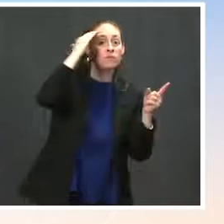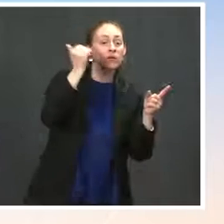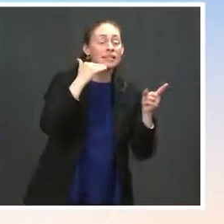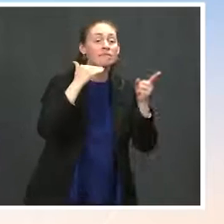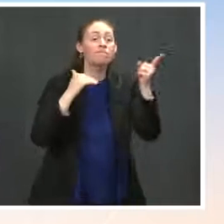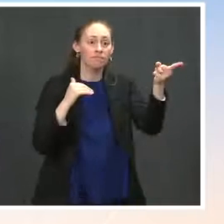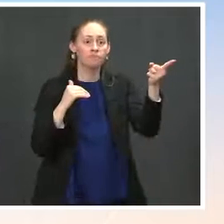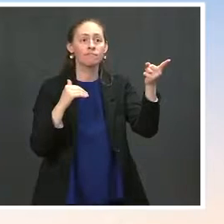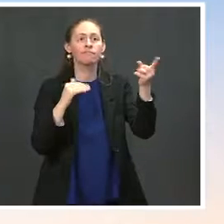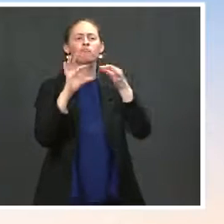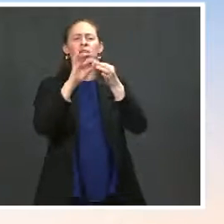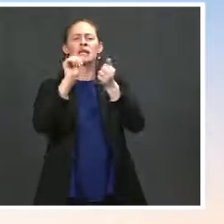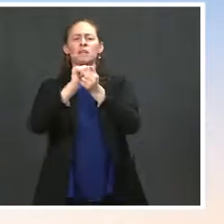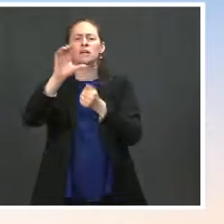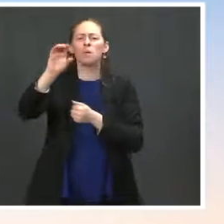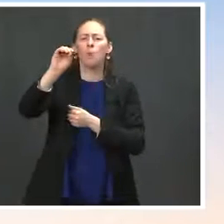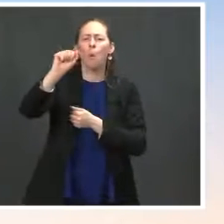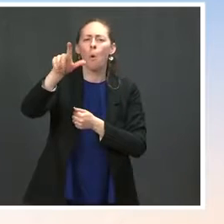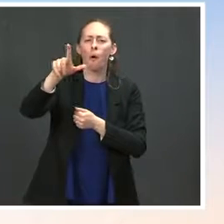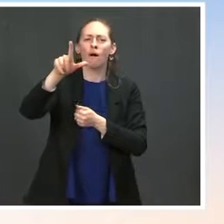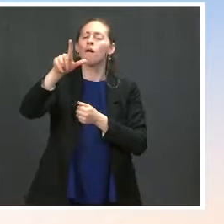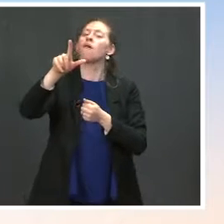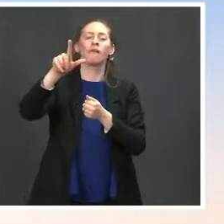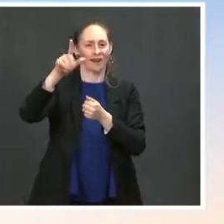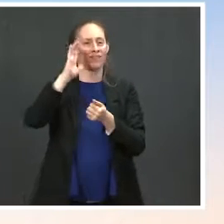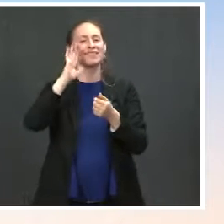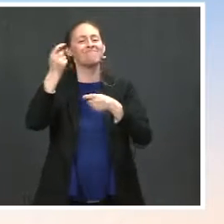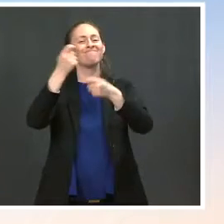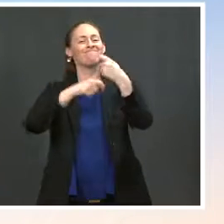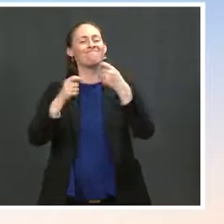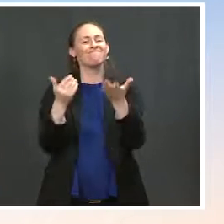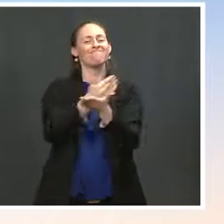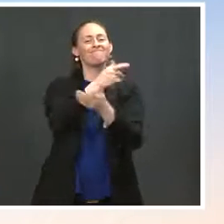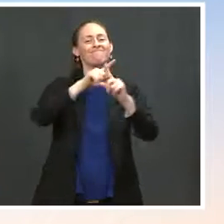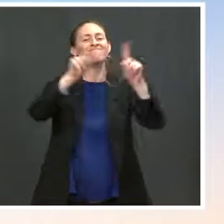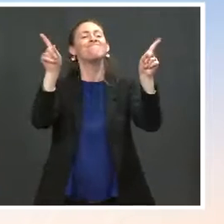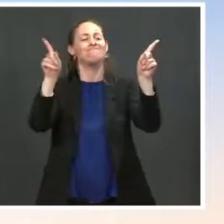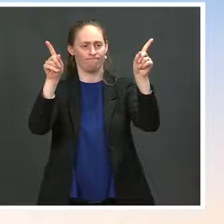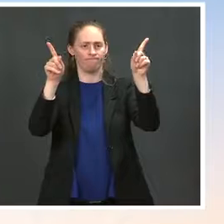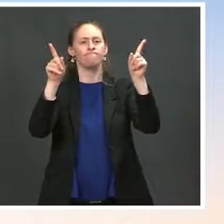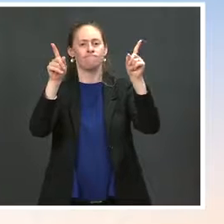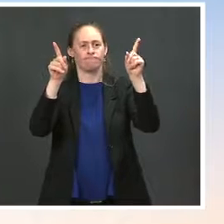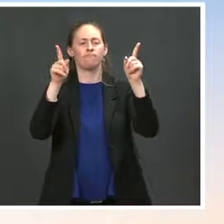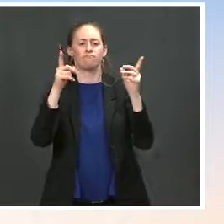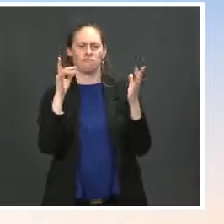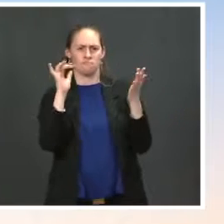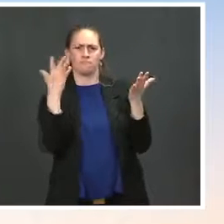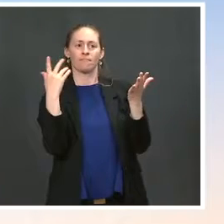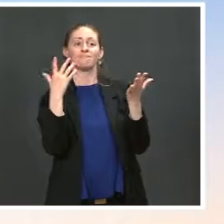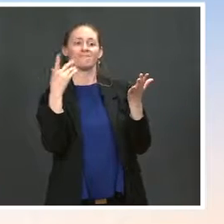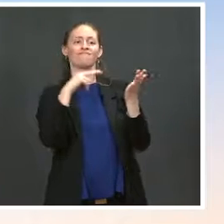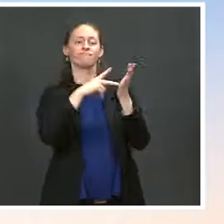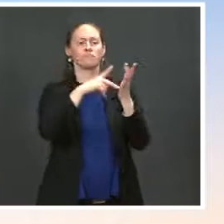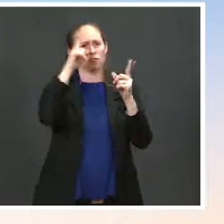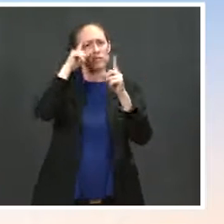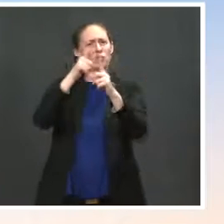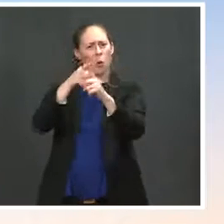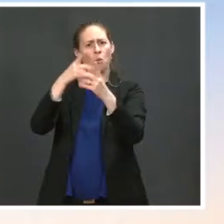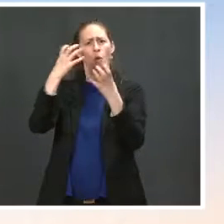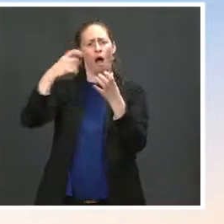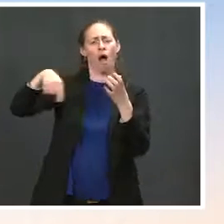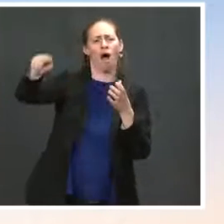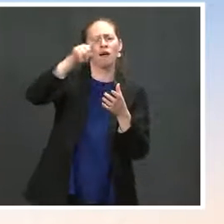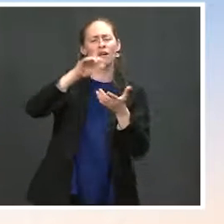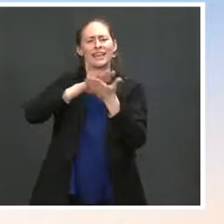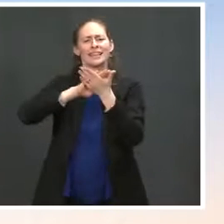finance and preparing to update its NDC consistent with the 2050 net zero goal. India, a partnership